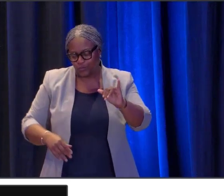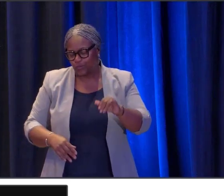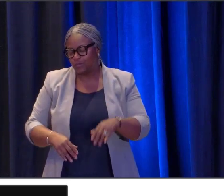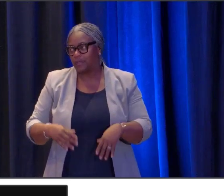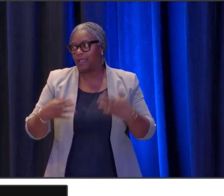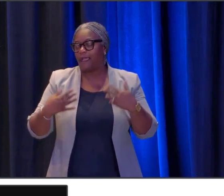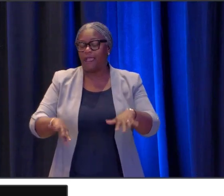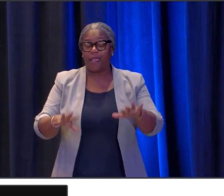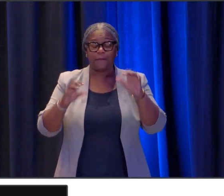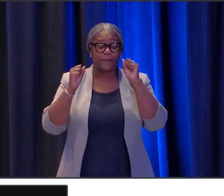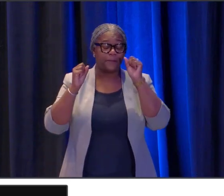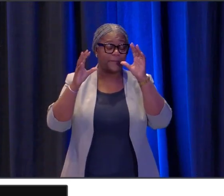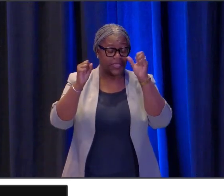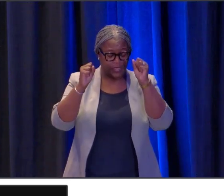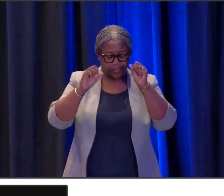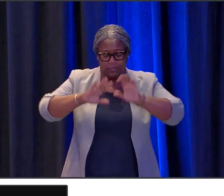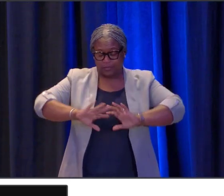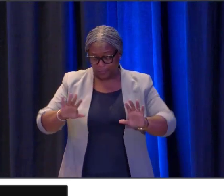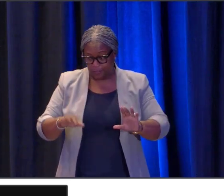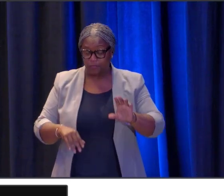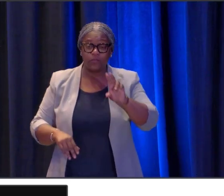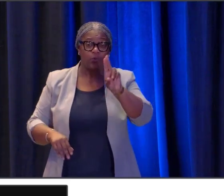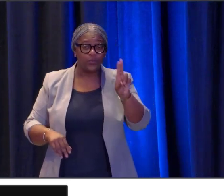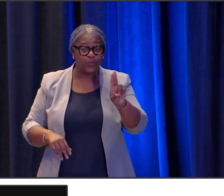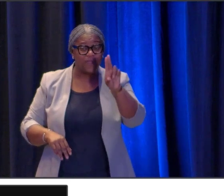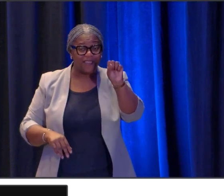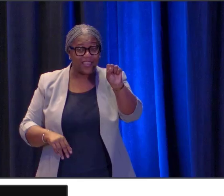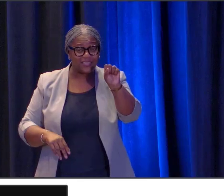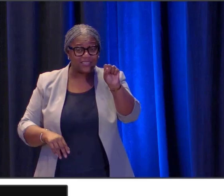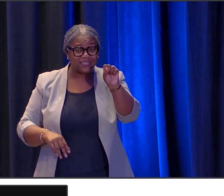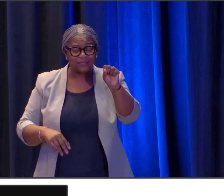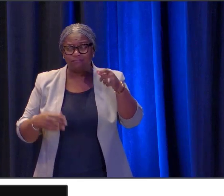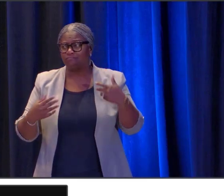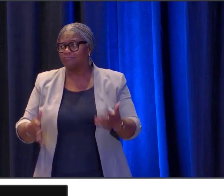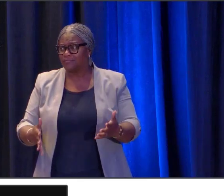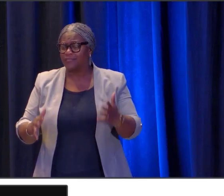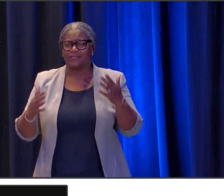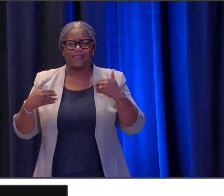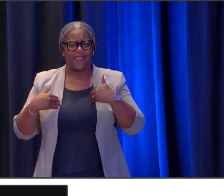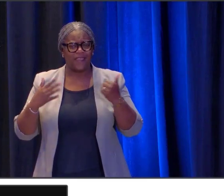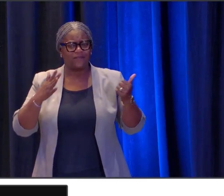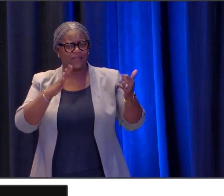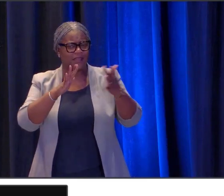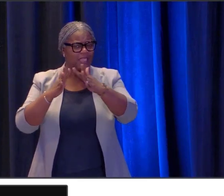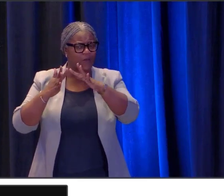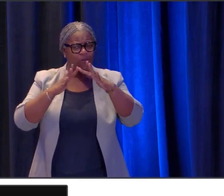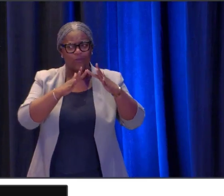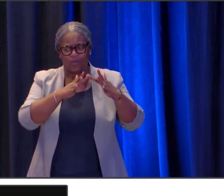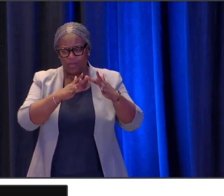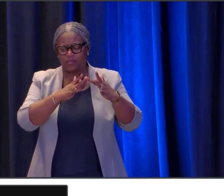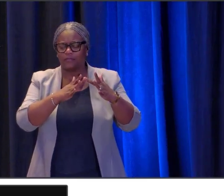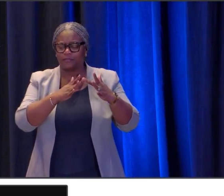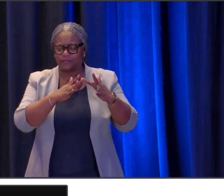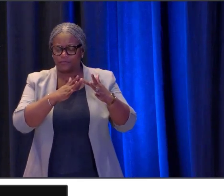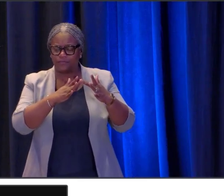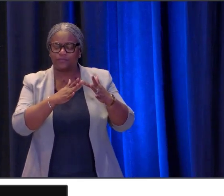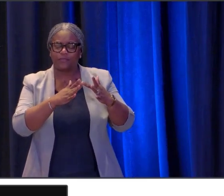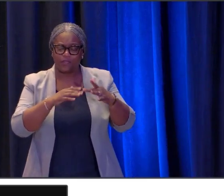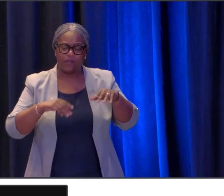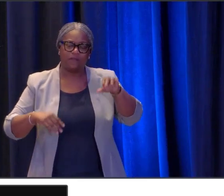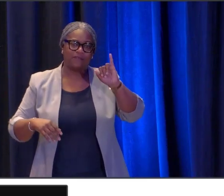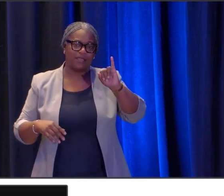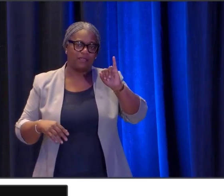at how the United States of America have a network of independent living centers